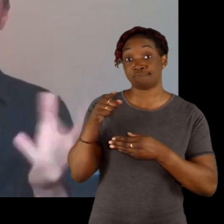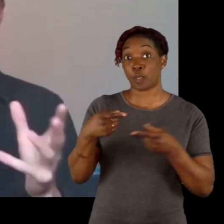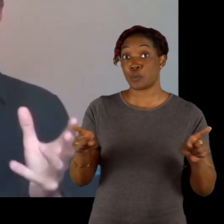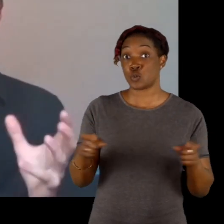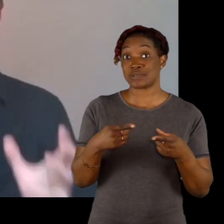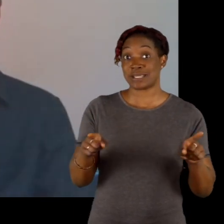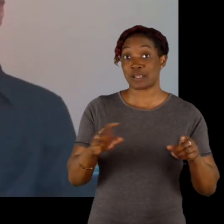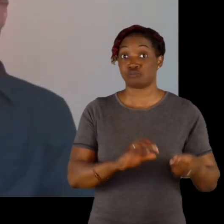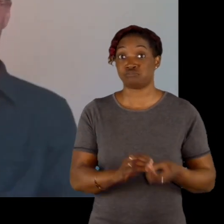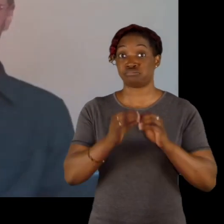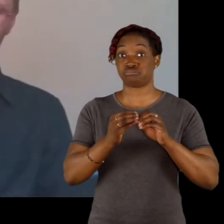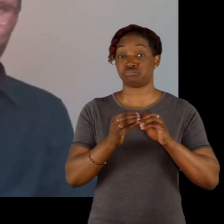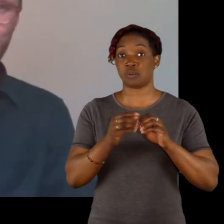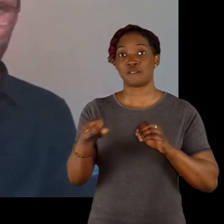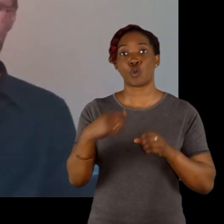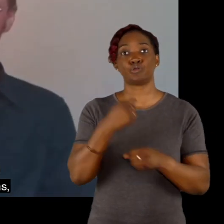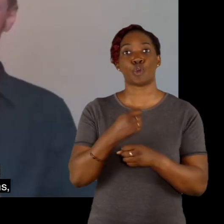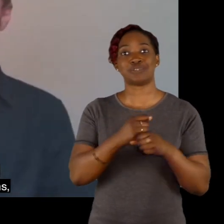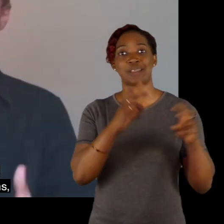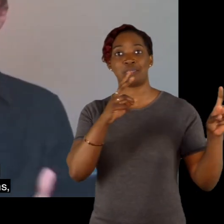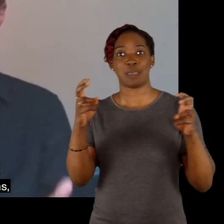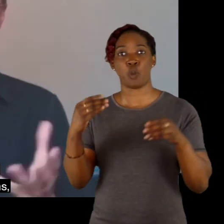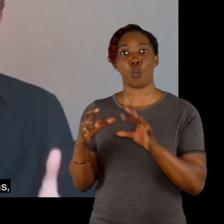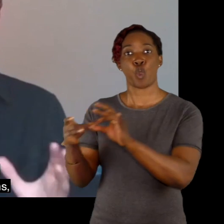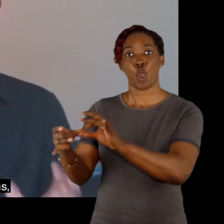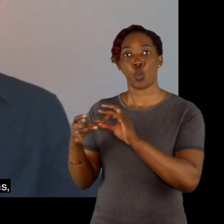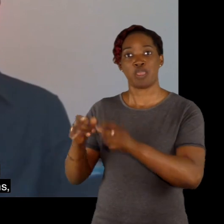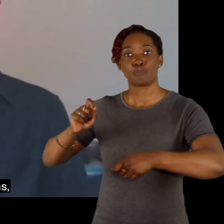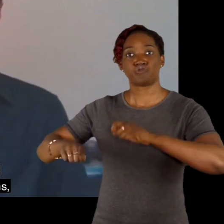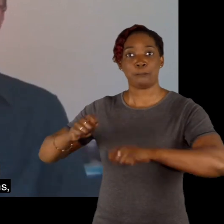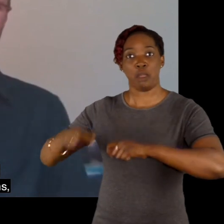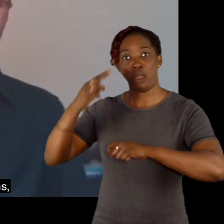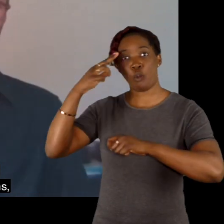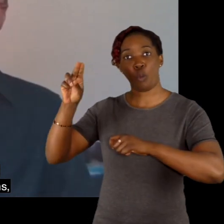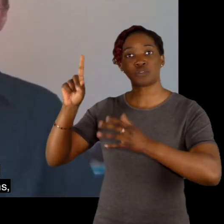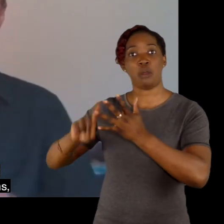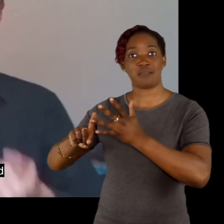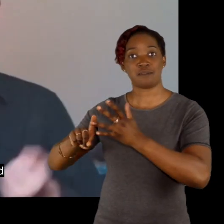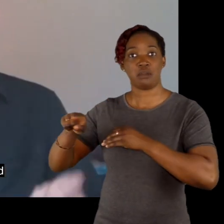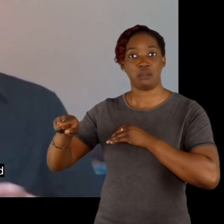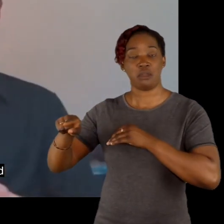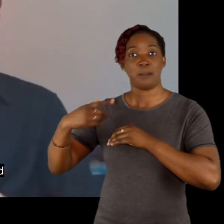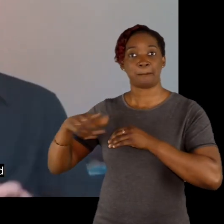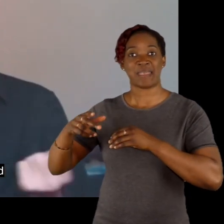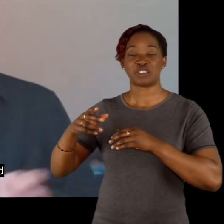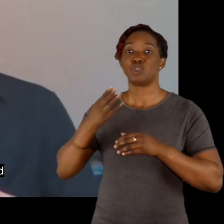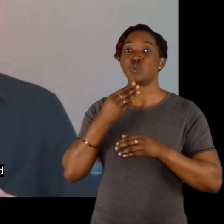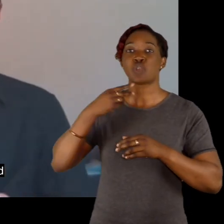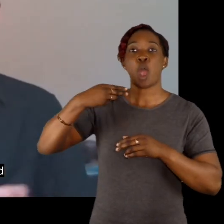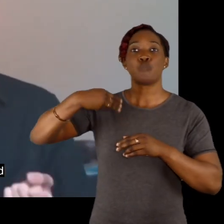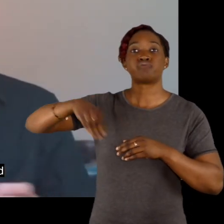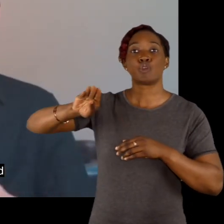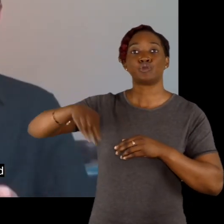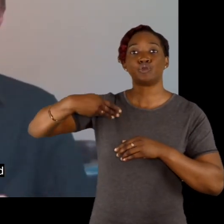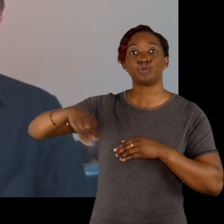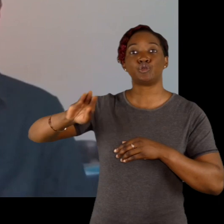we made the music. For George's theme, I worked with a really great drummer called Oliver Vibrans, who recorded some brushed